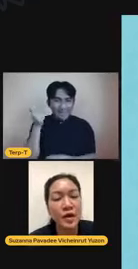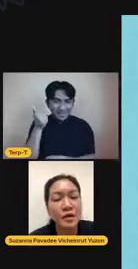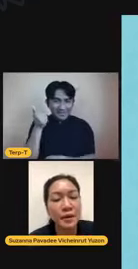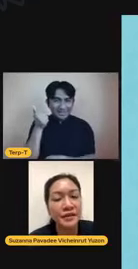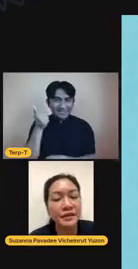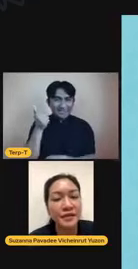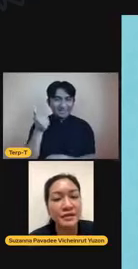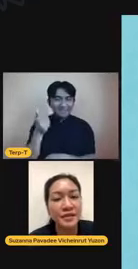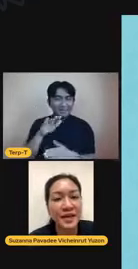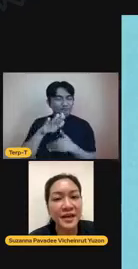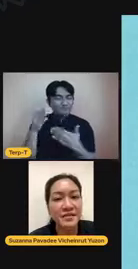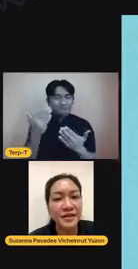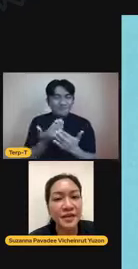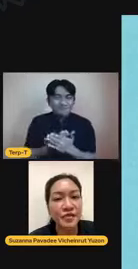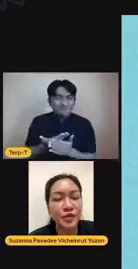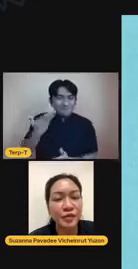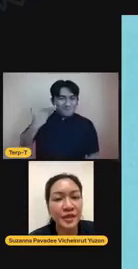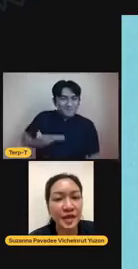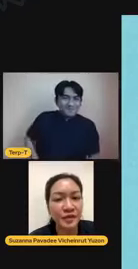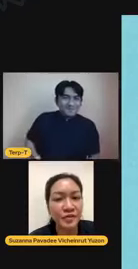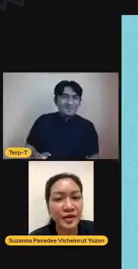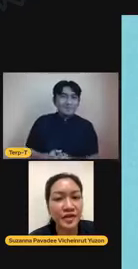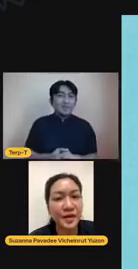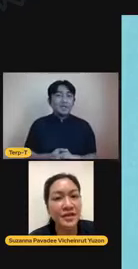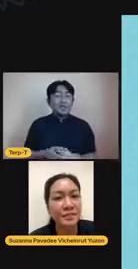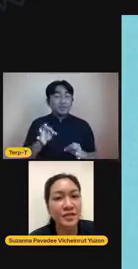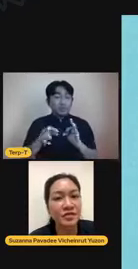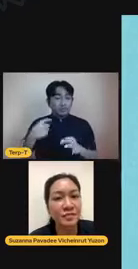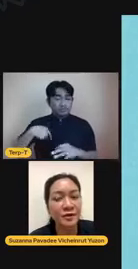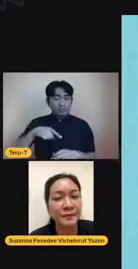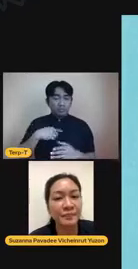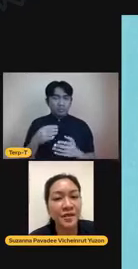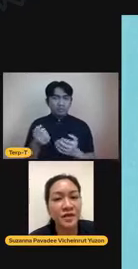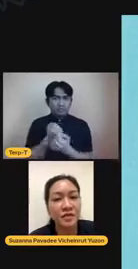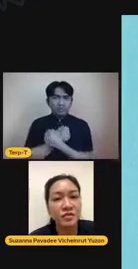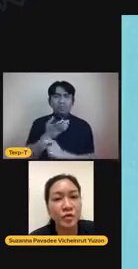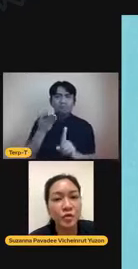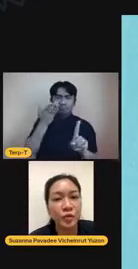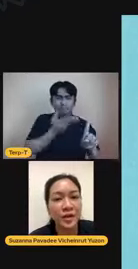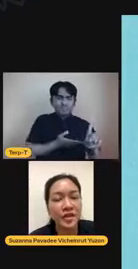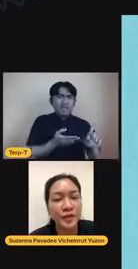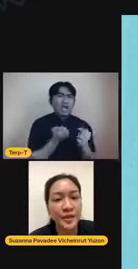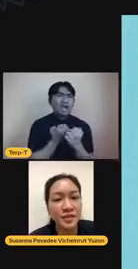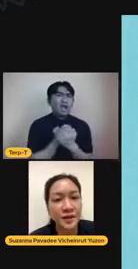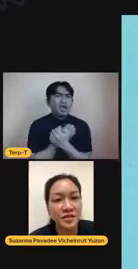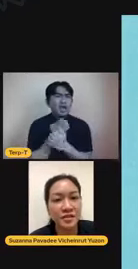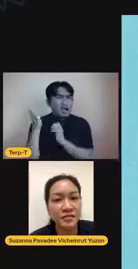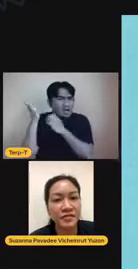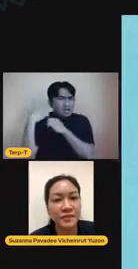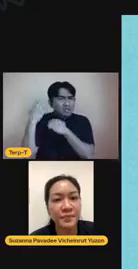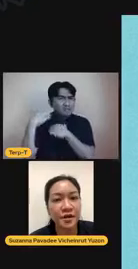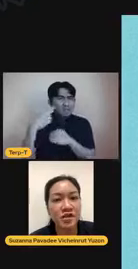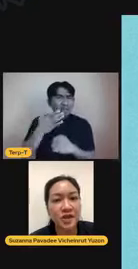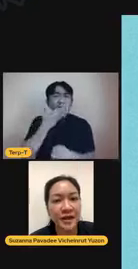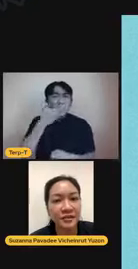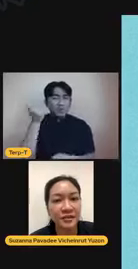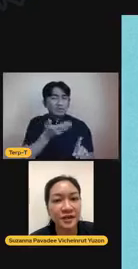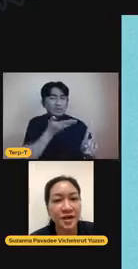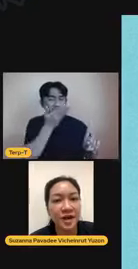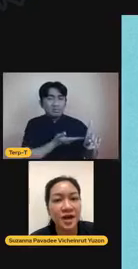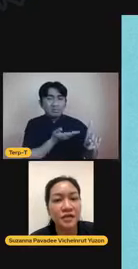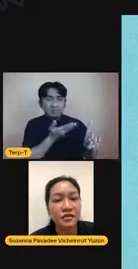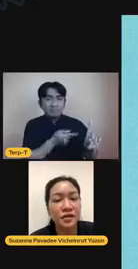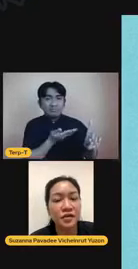that's also partly what I was saying, as when we love, we expect the best from her. So we expect the best from our